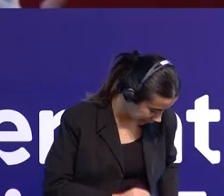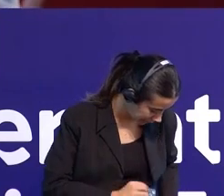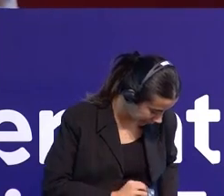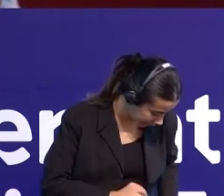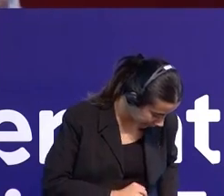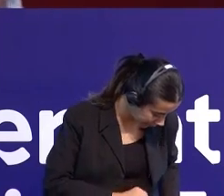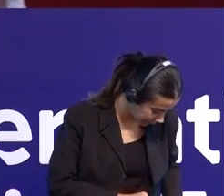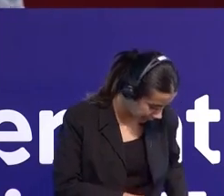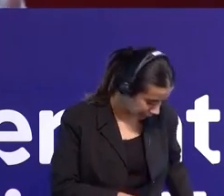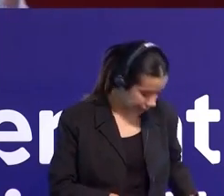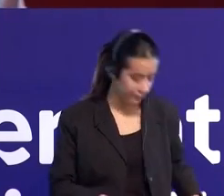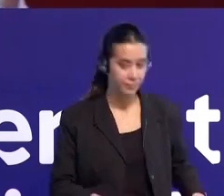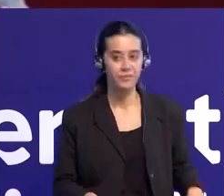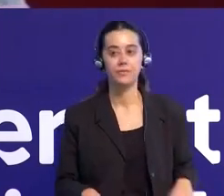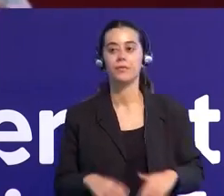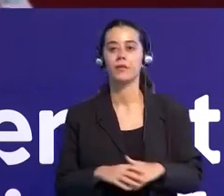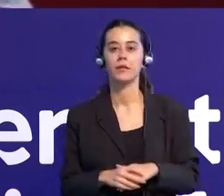a room of a small girl.